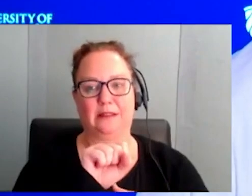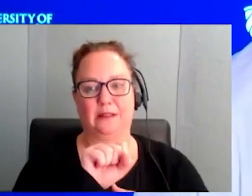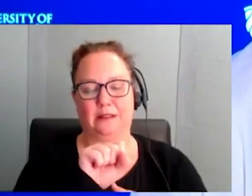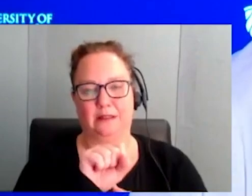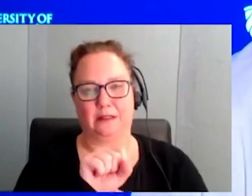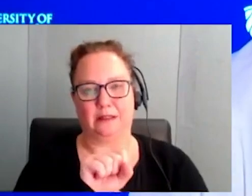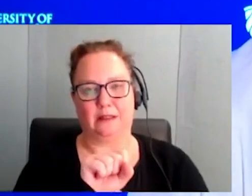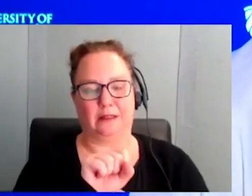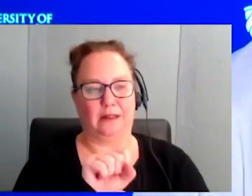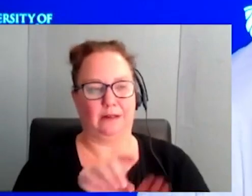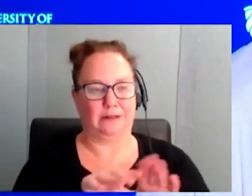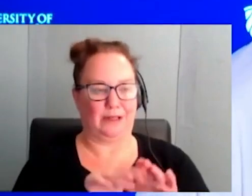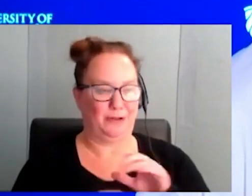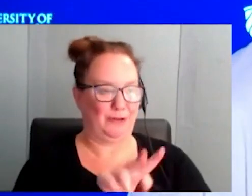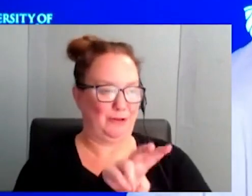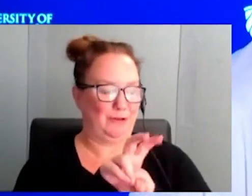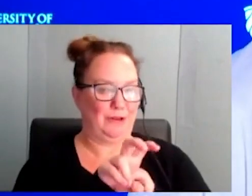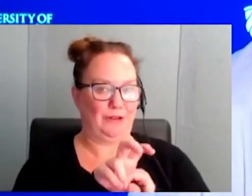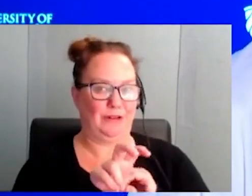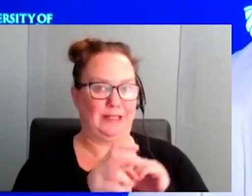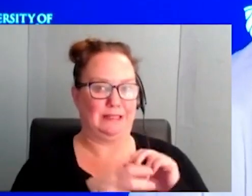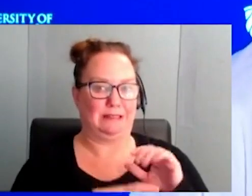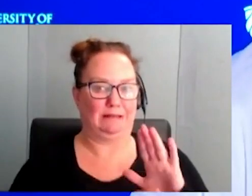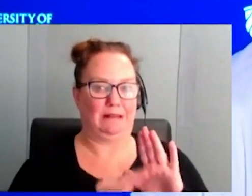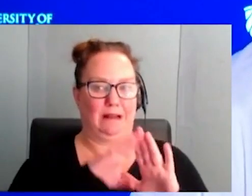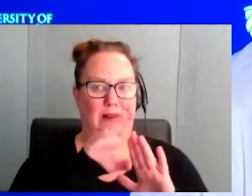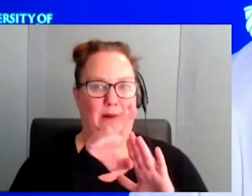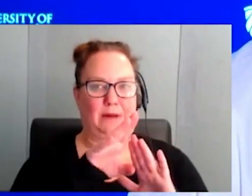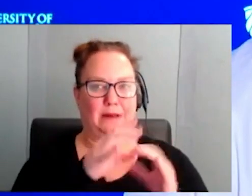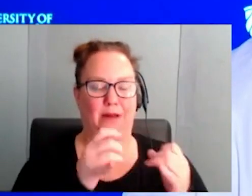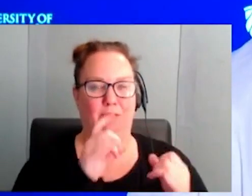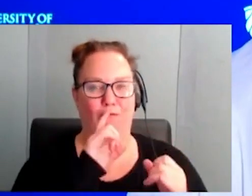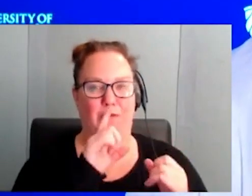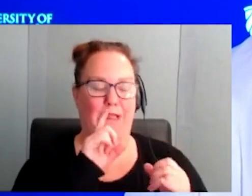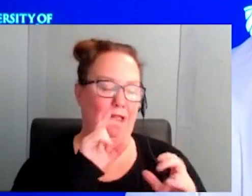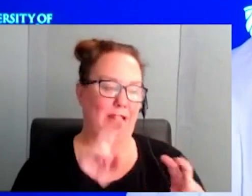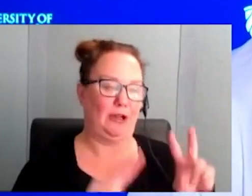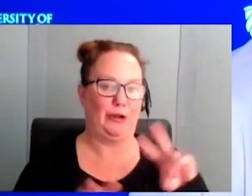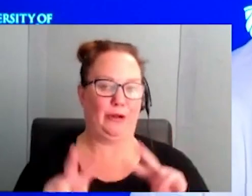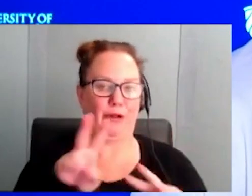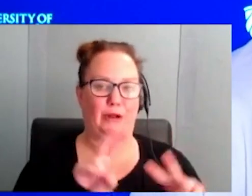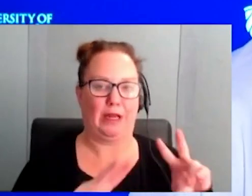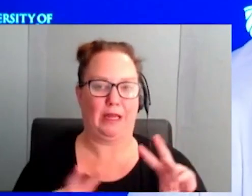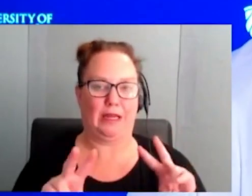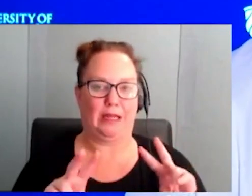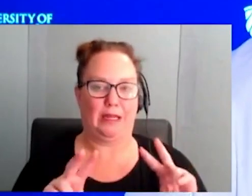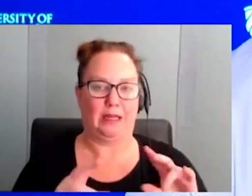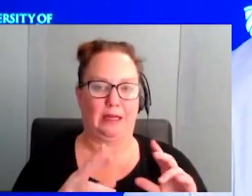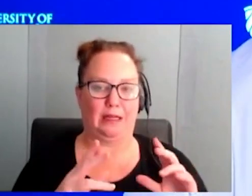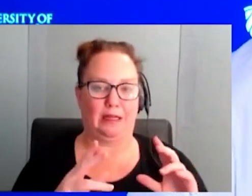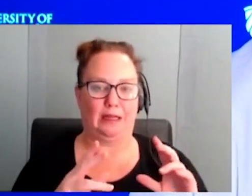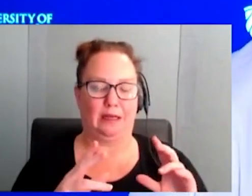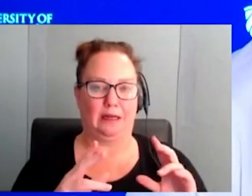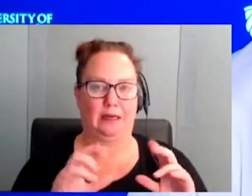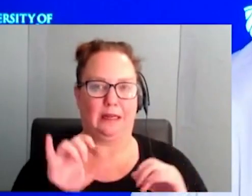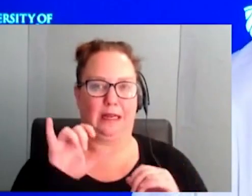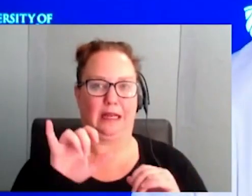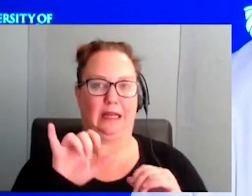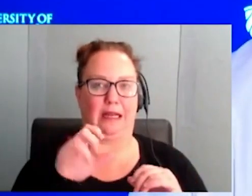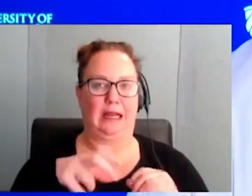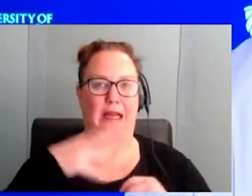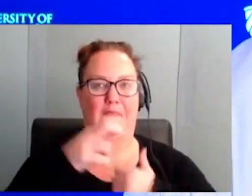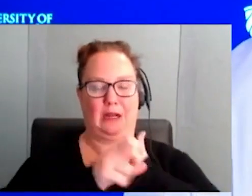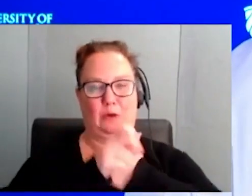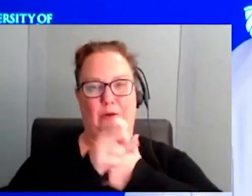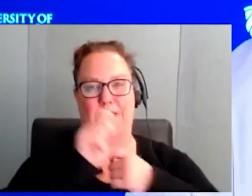under 200 at some point. It has gone up, so I think you're really looking at that more of a high risk